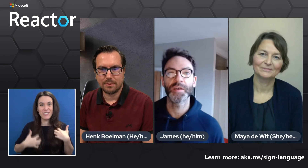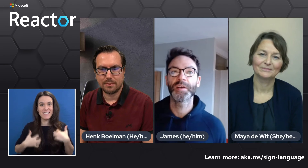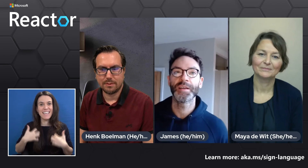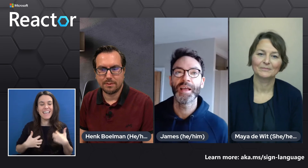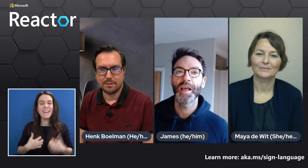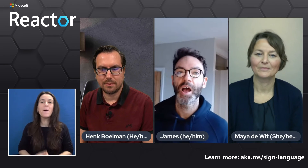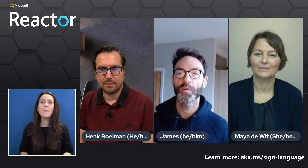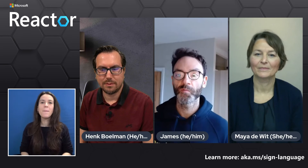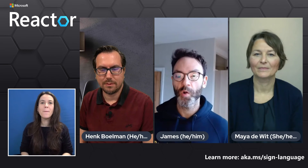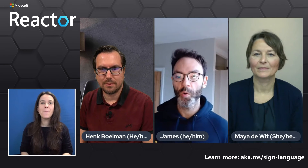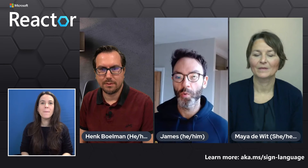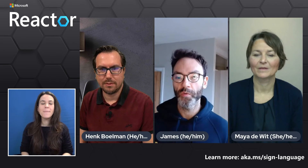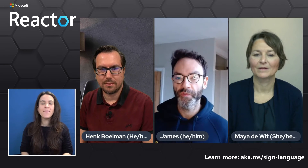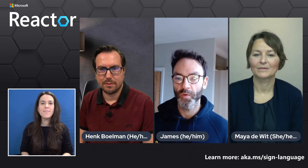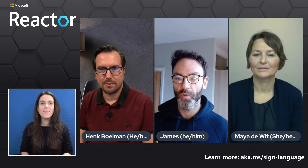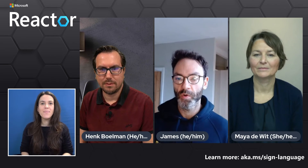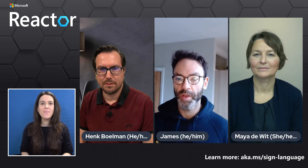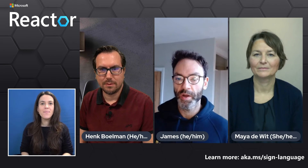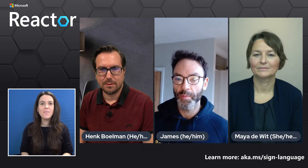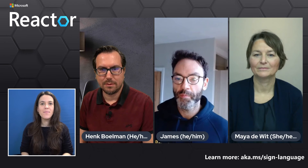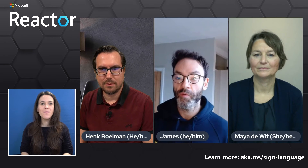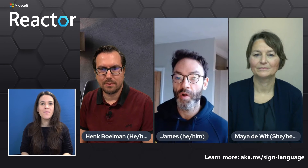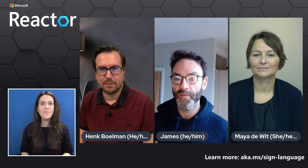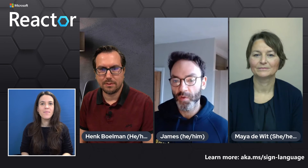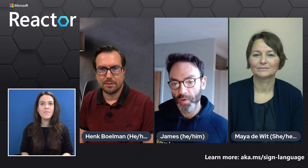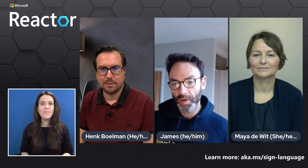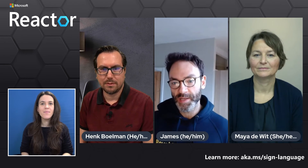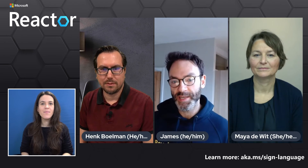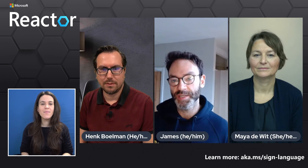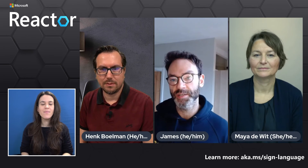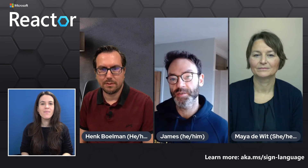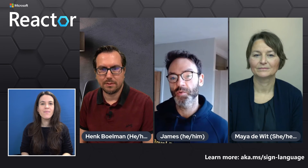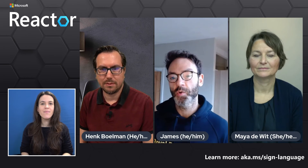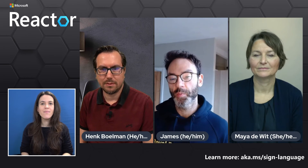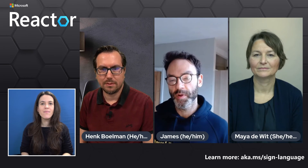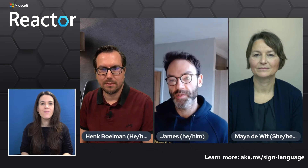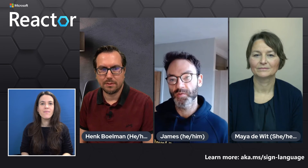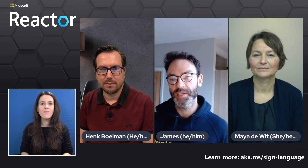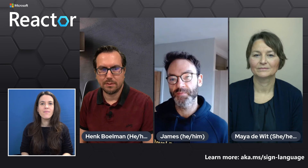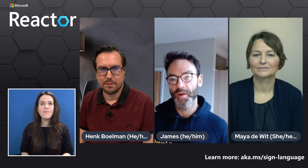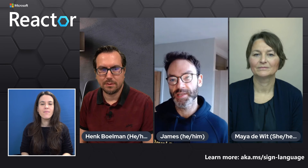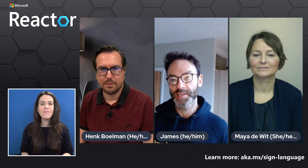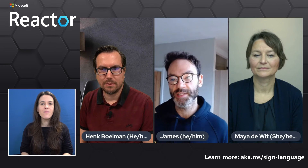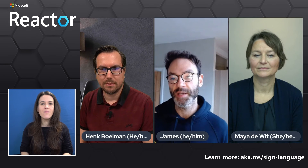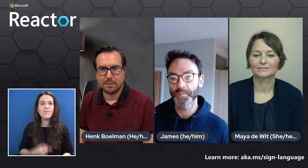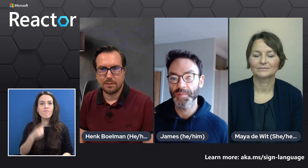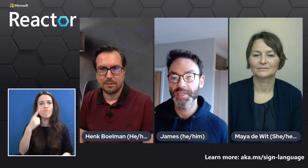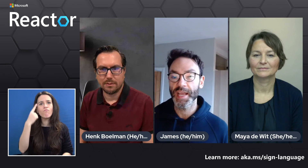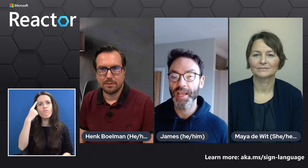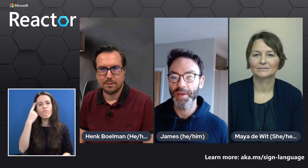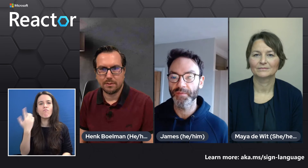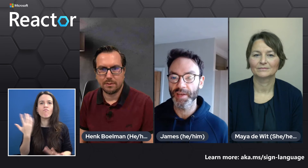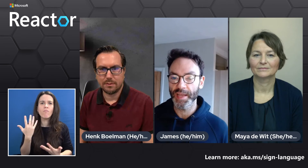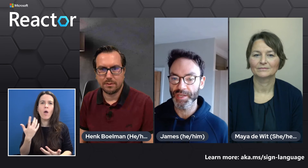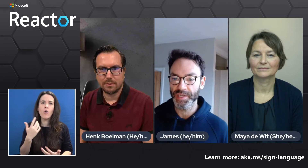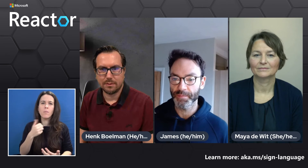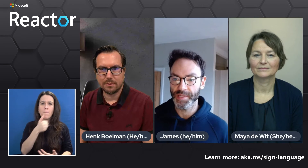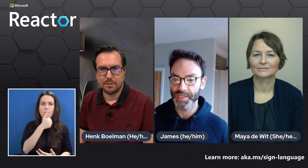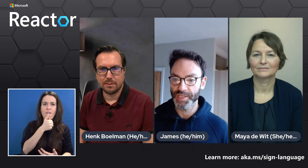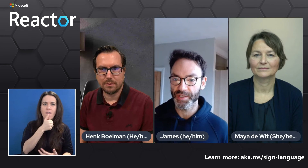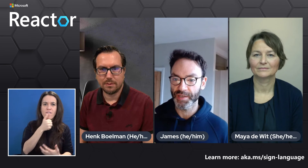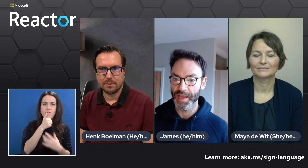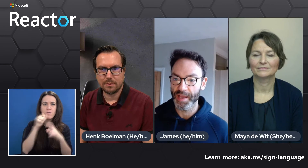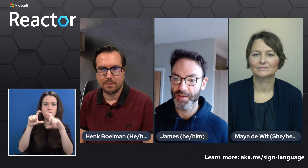there a role for, private organizations or corporates or enterprises to take a bit of a